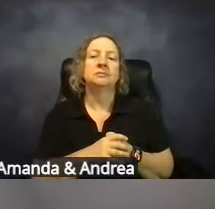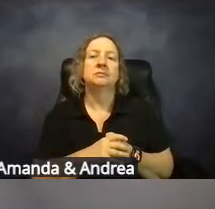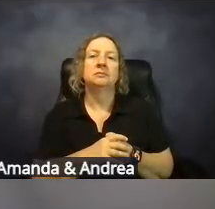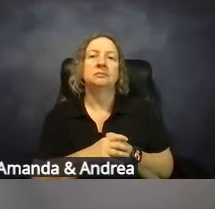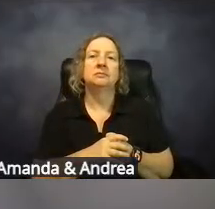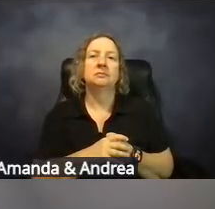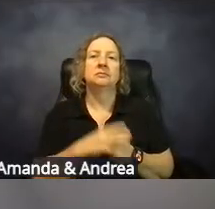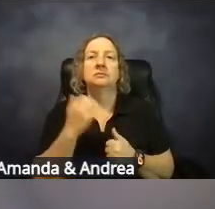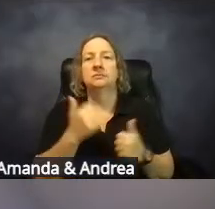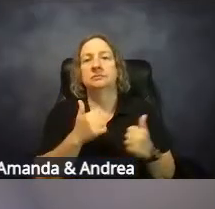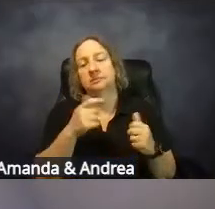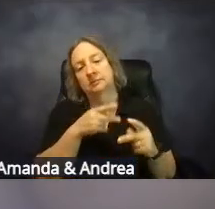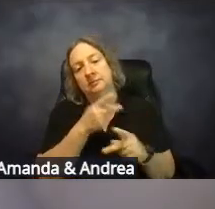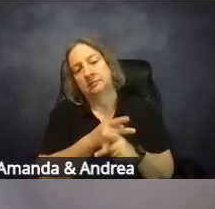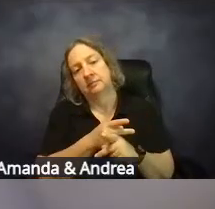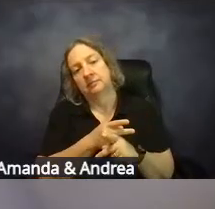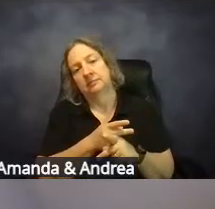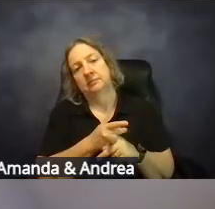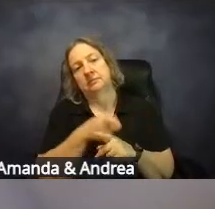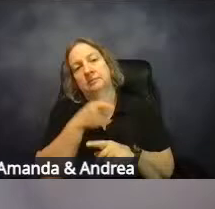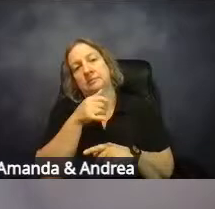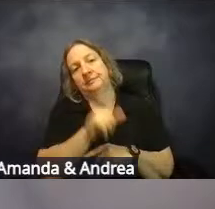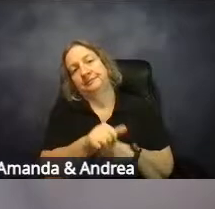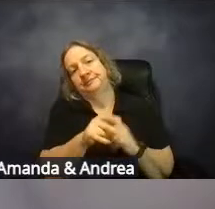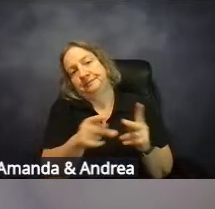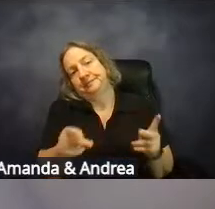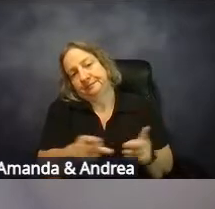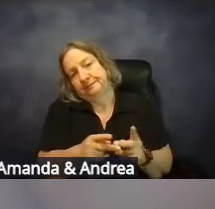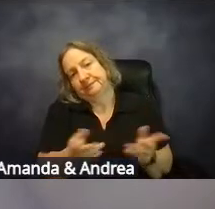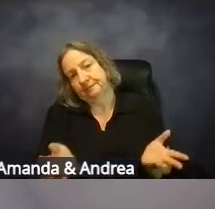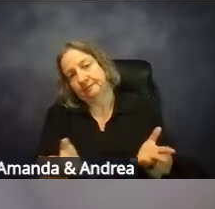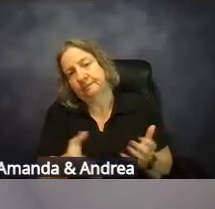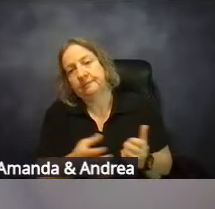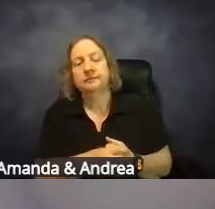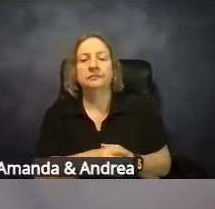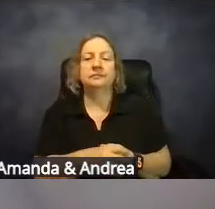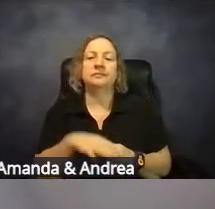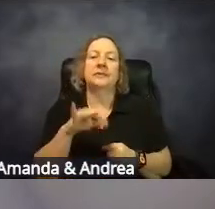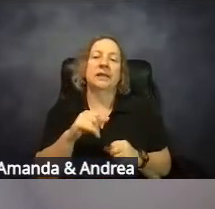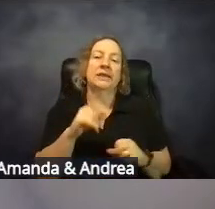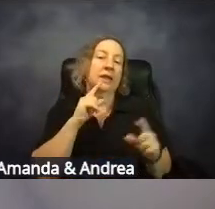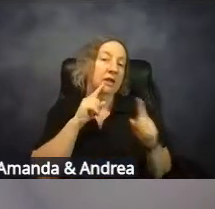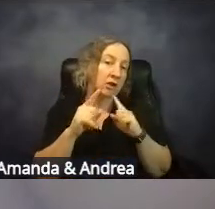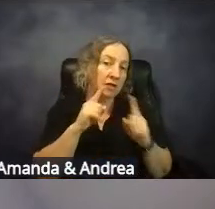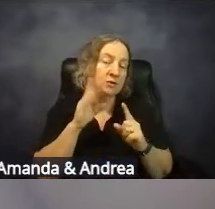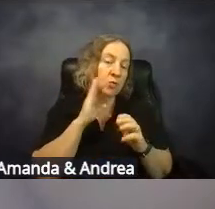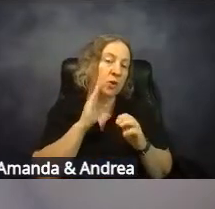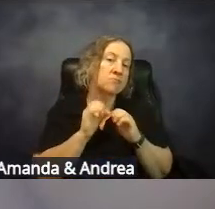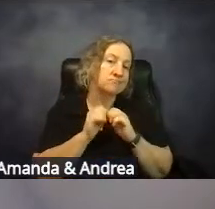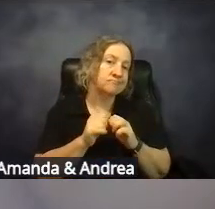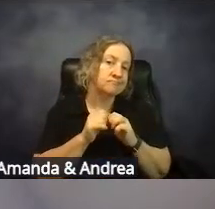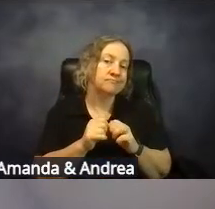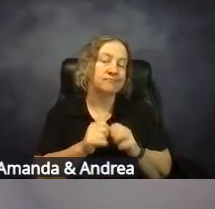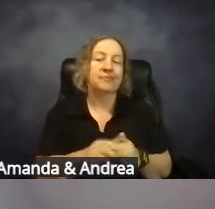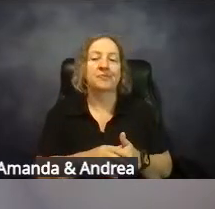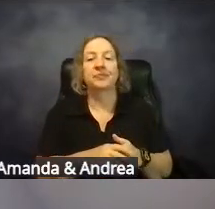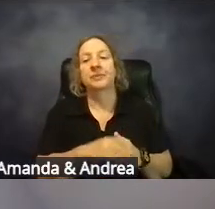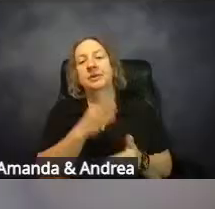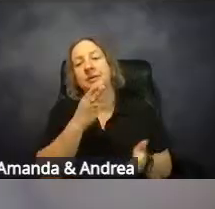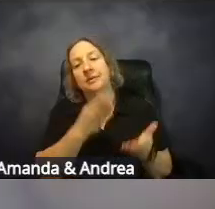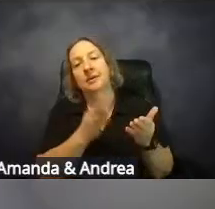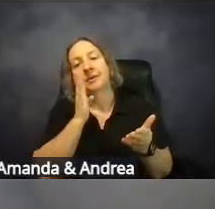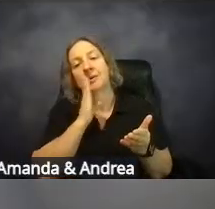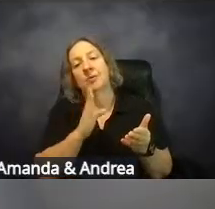bridge type at this location. So that conversation will continue on. There's probably going to be